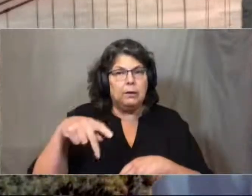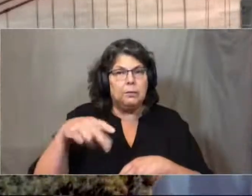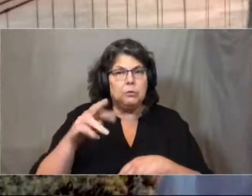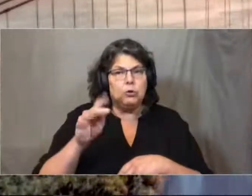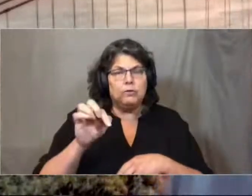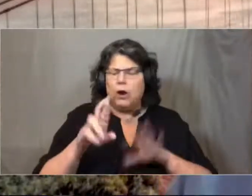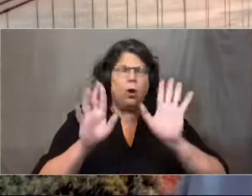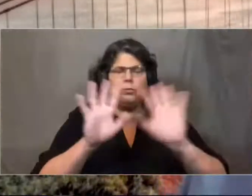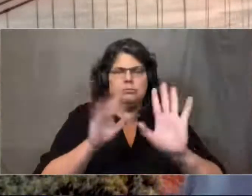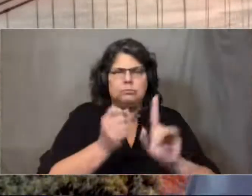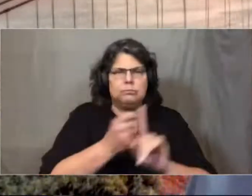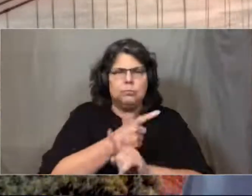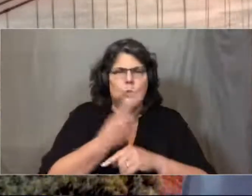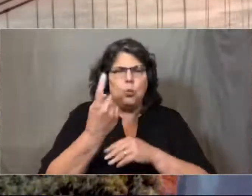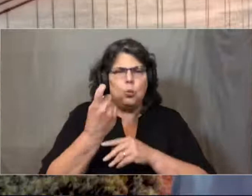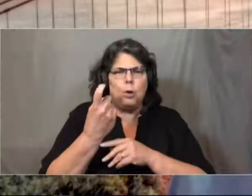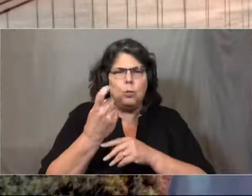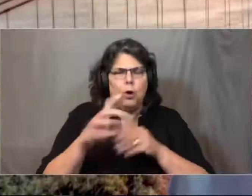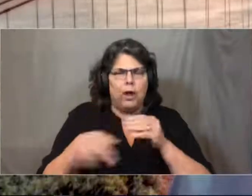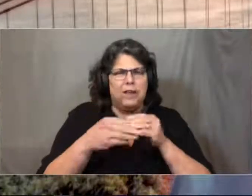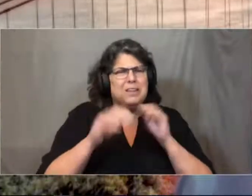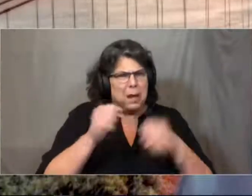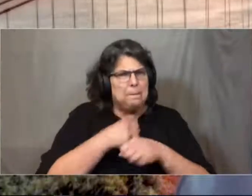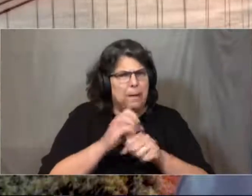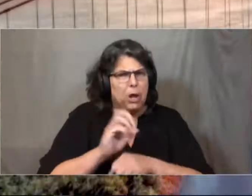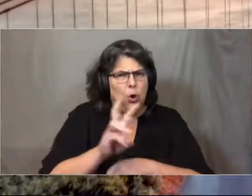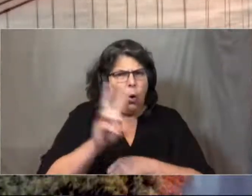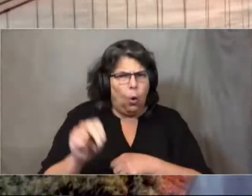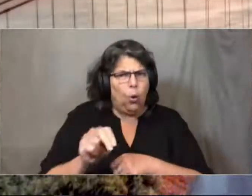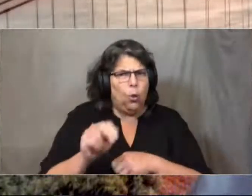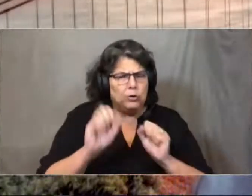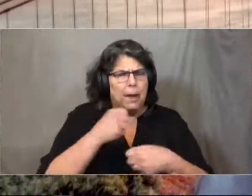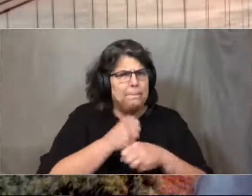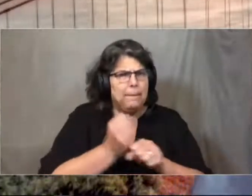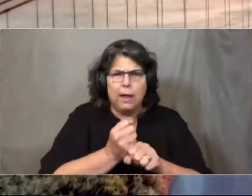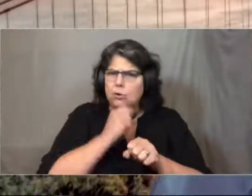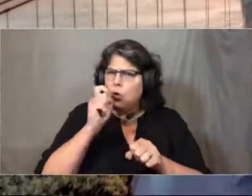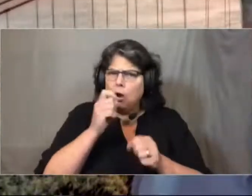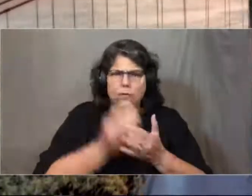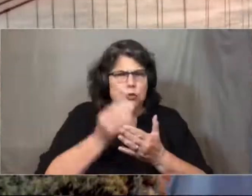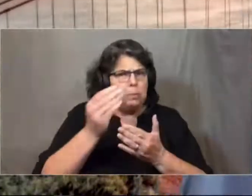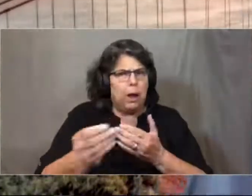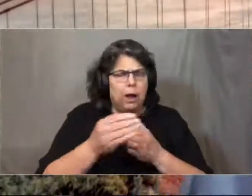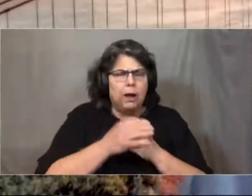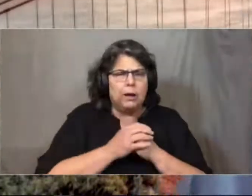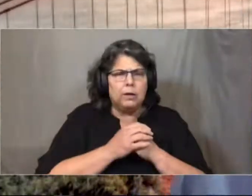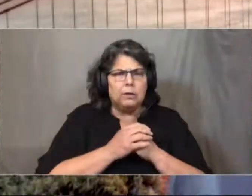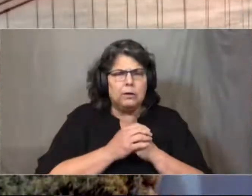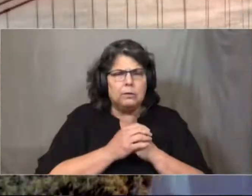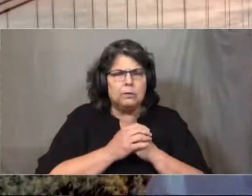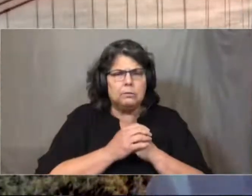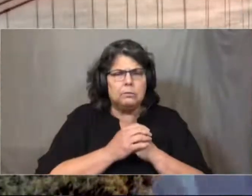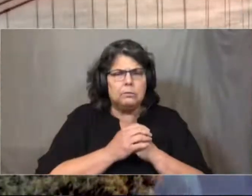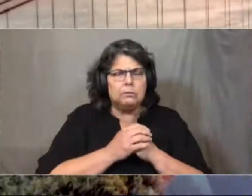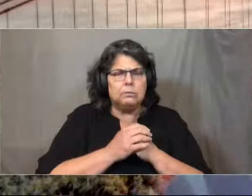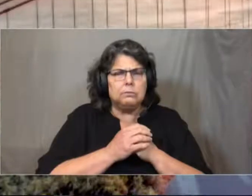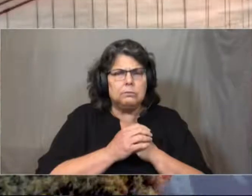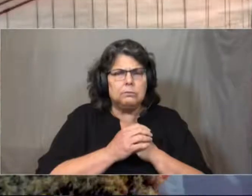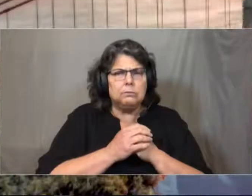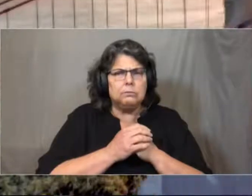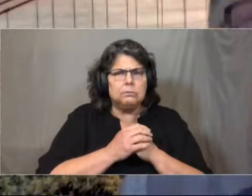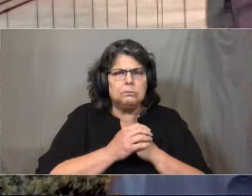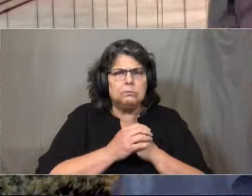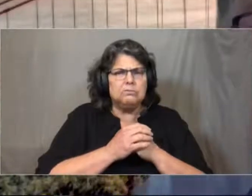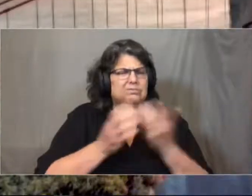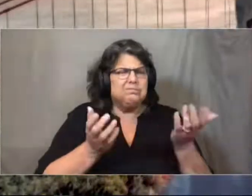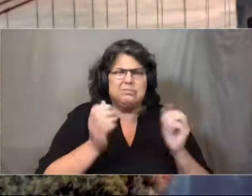thing I want to say is you can actually make one of your own. You don't have to purchase one. And we've got, you can make